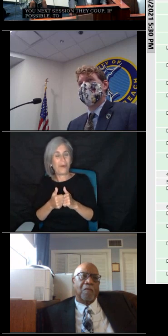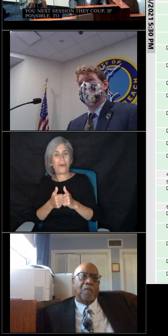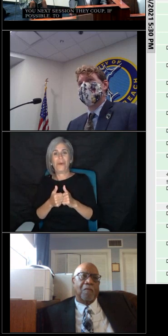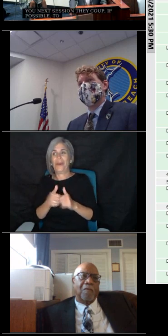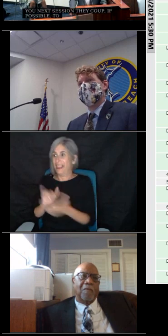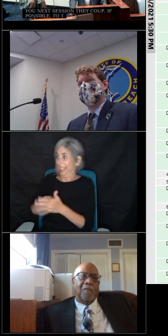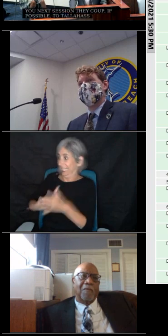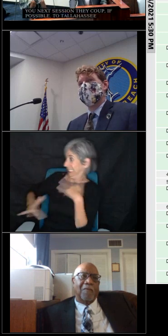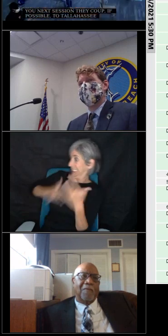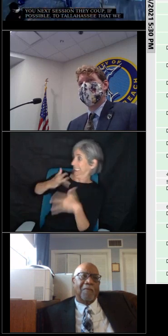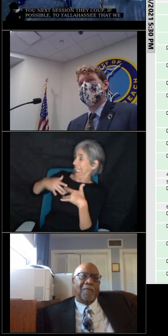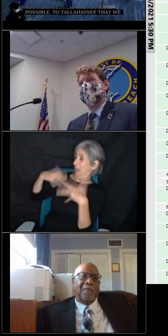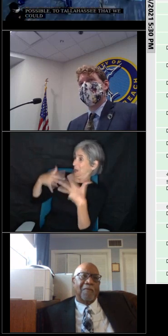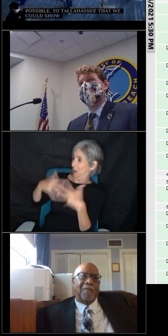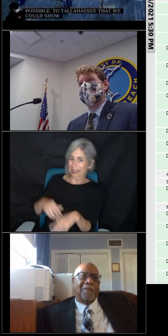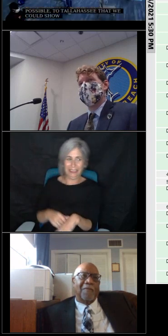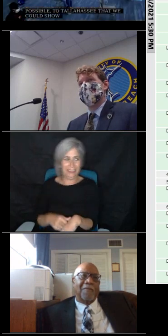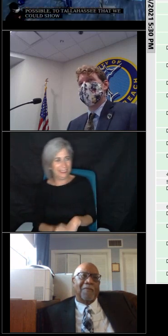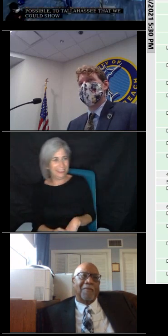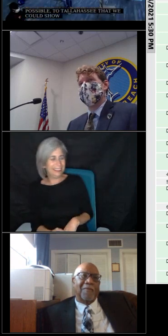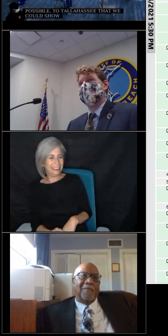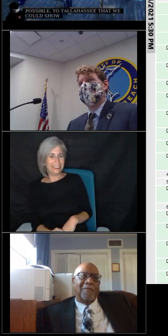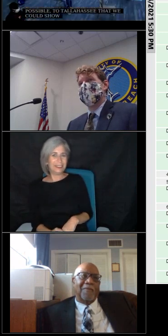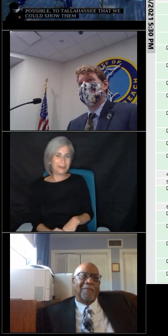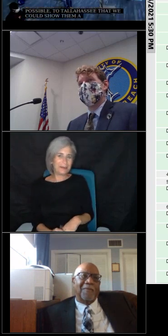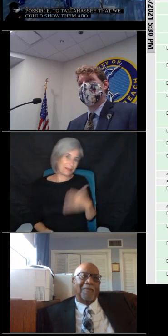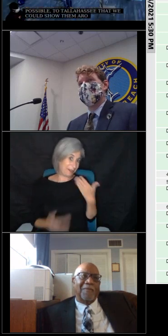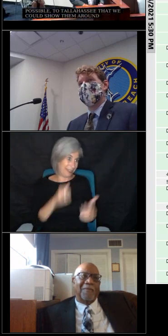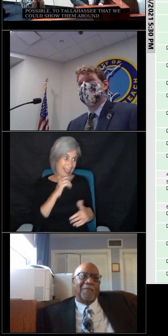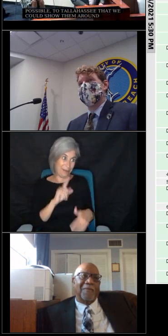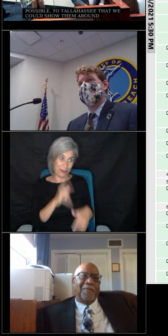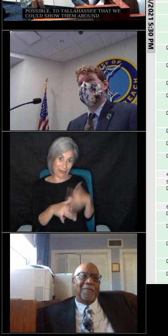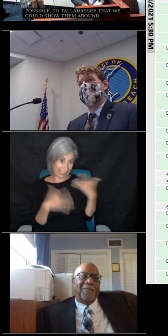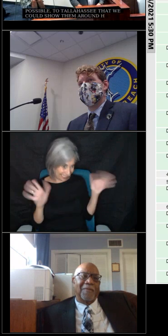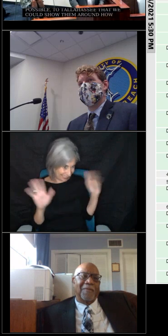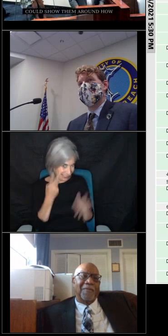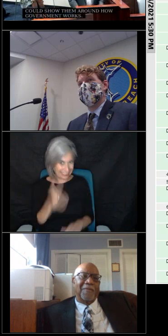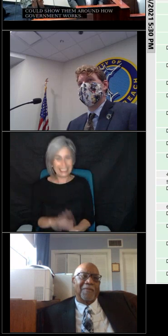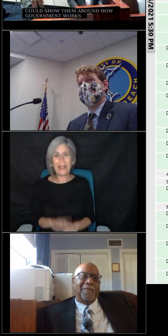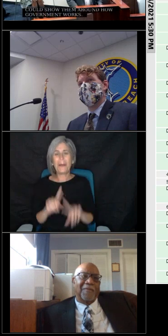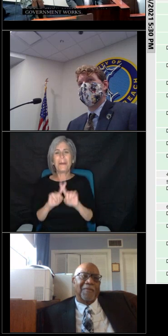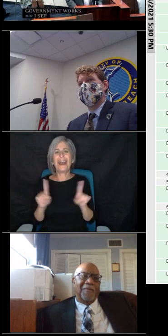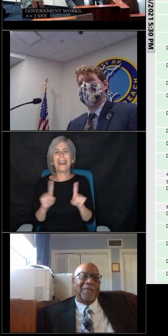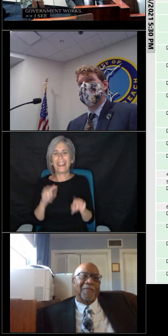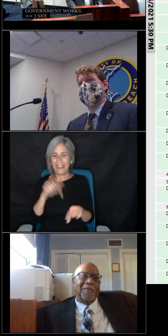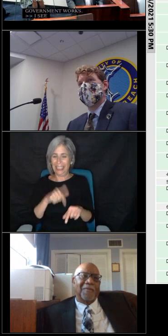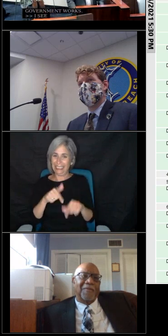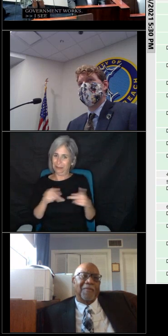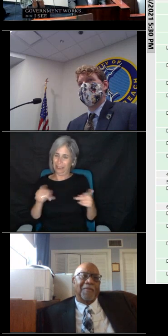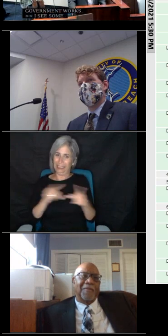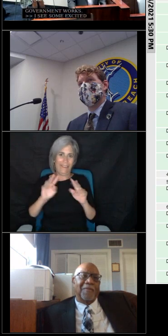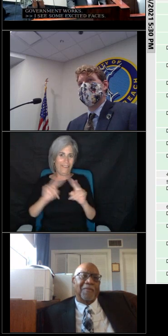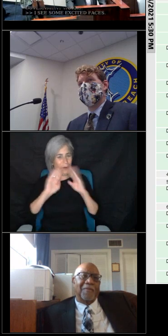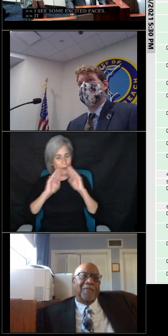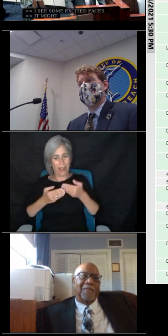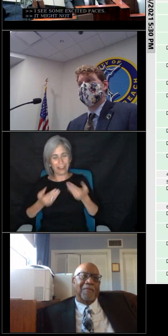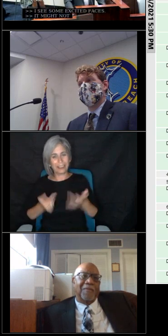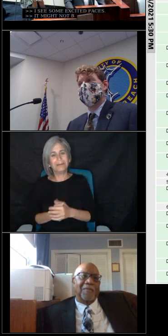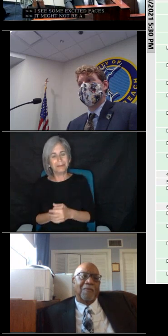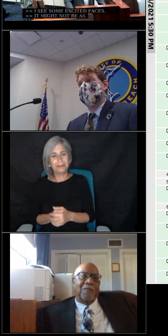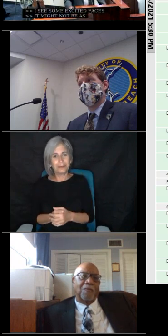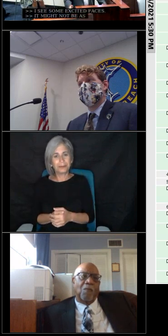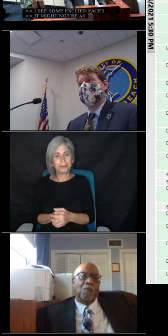Yeah, it might not be as welcome as this. We usually preference these